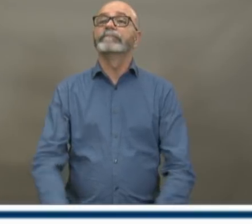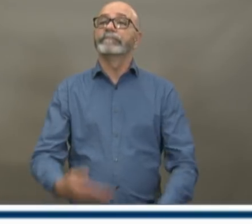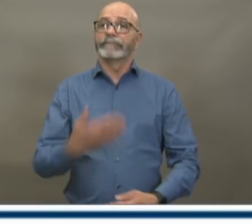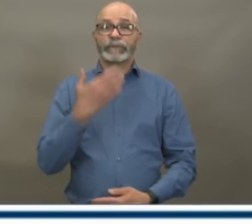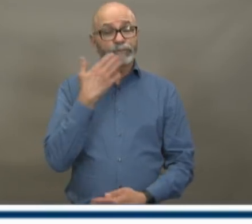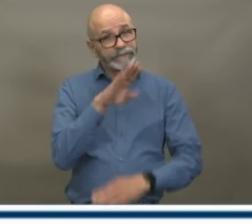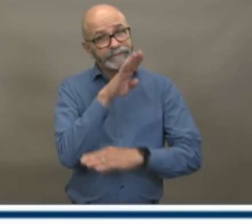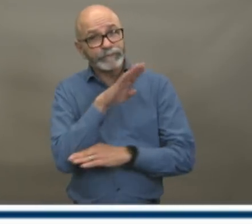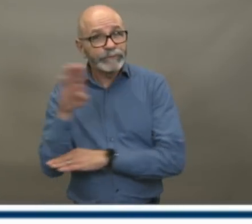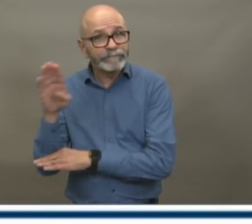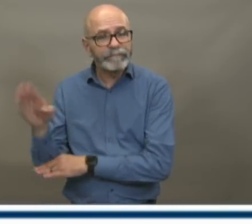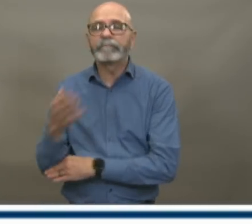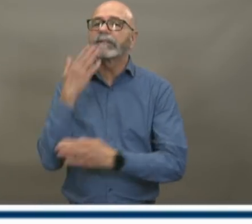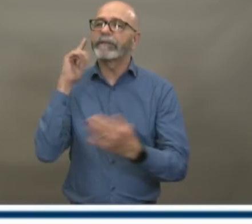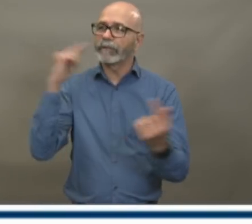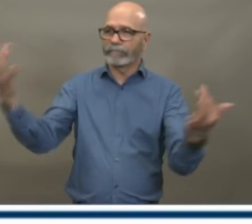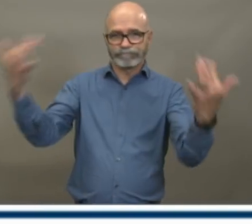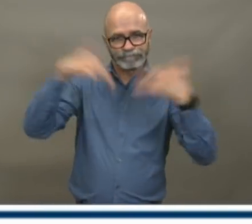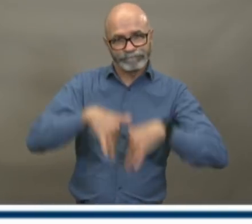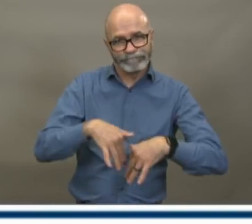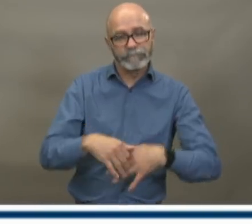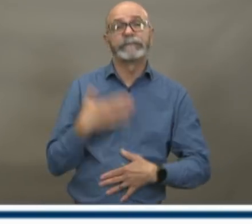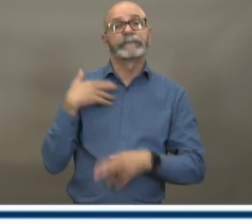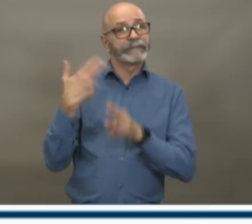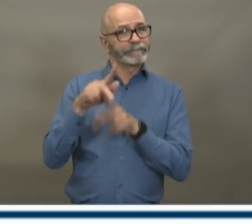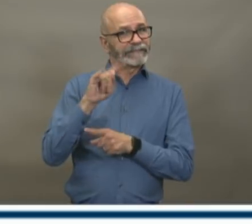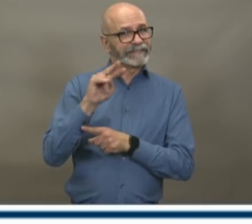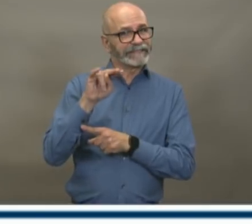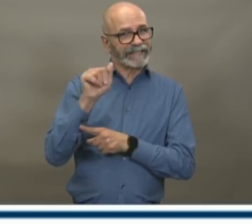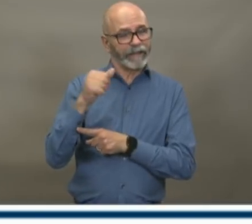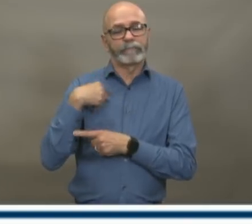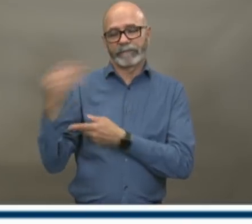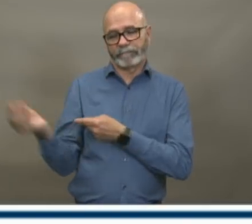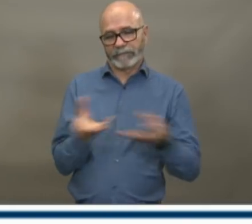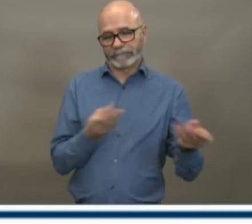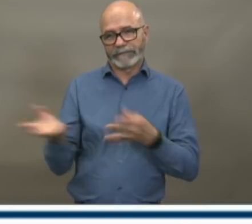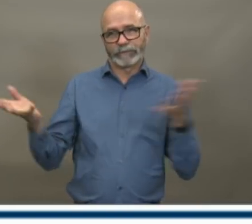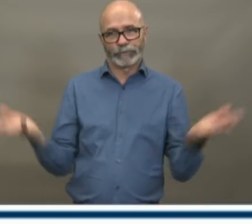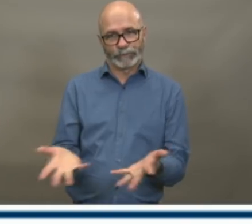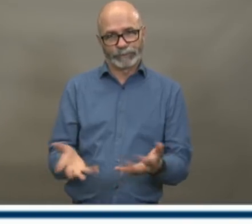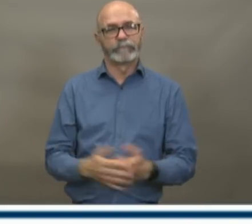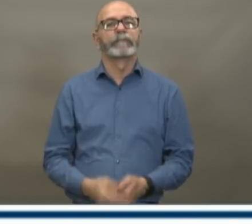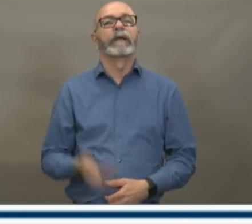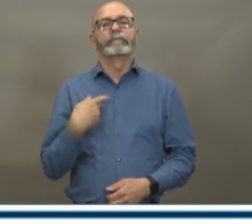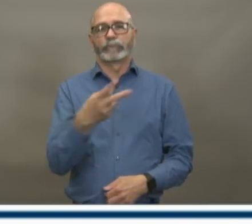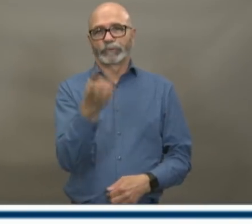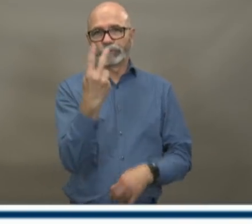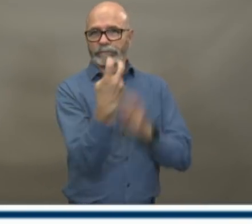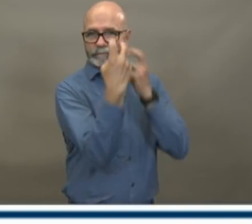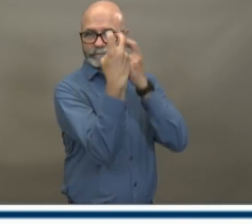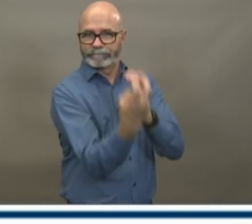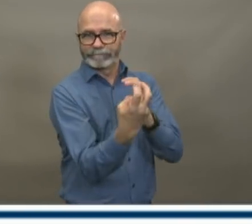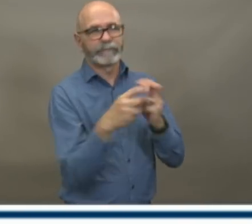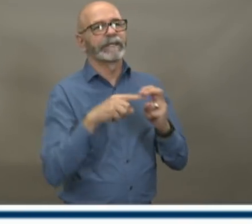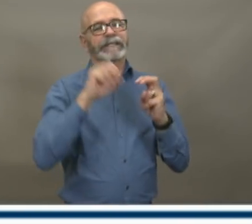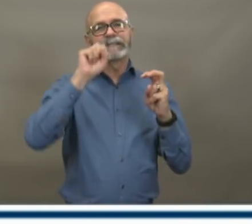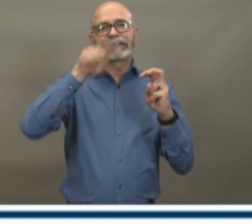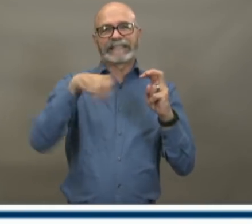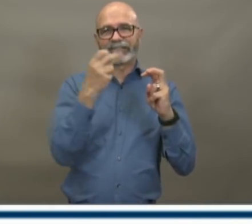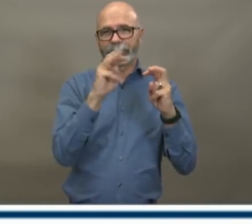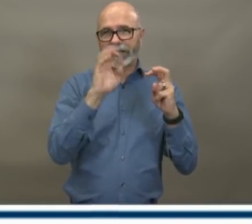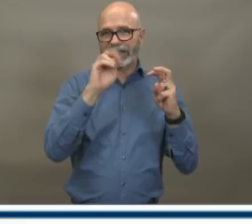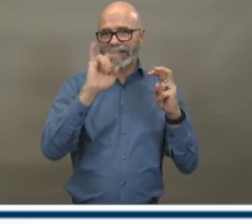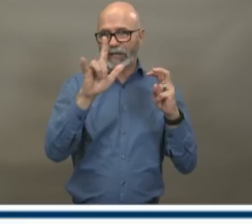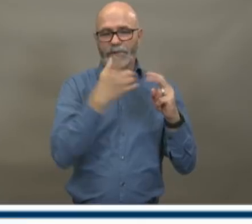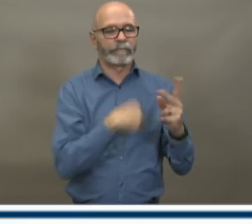Good afternoon and thank you for joining us. My name is Tina Tebow and I will be your moderator for this afternoon's briefing. Joining us today, the Honourable Stephen McNeil, Premier of the